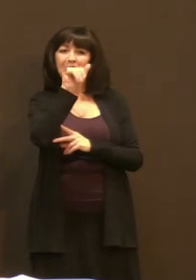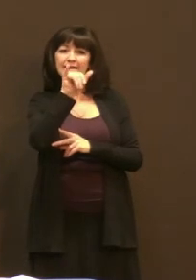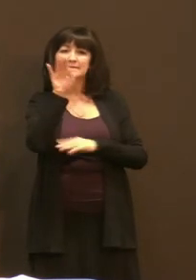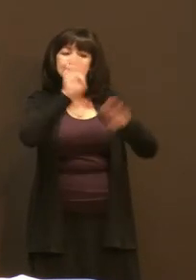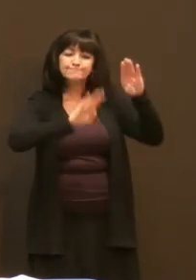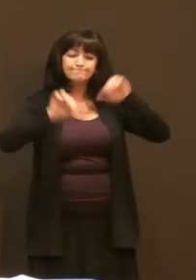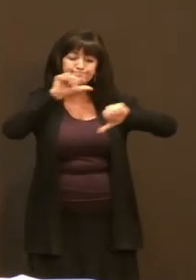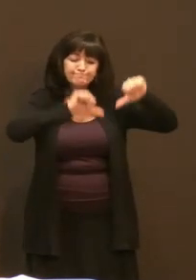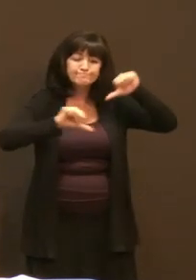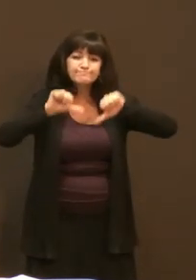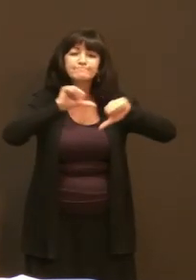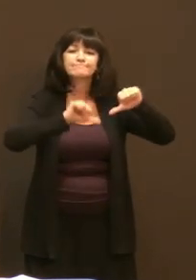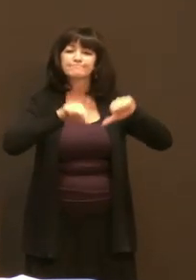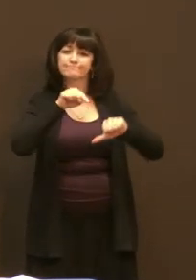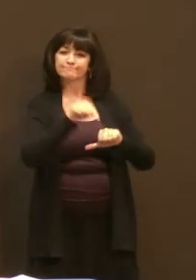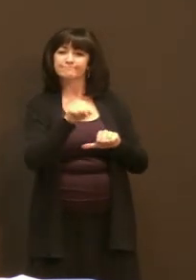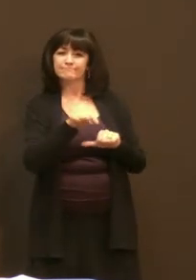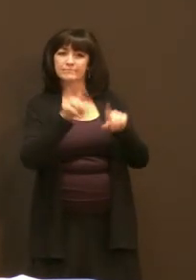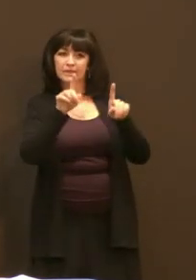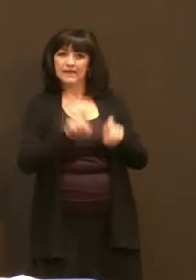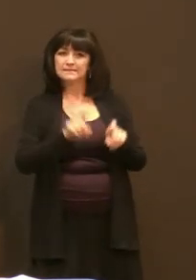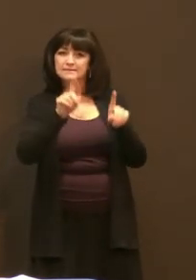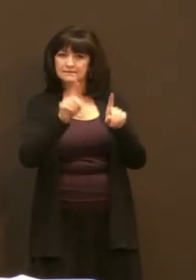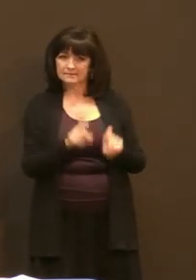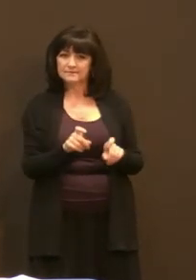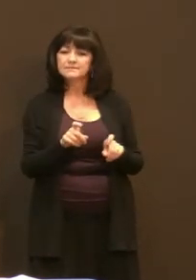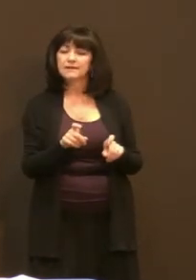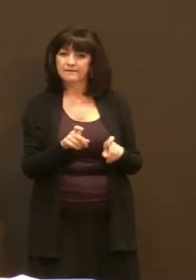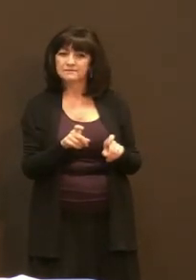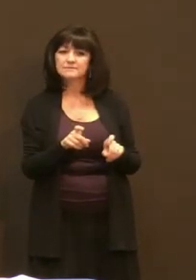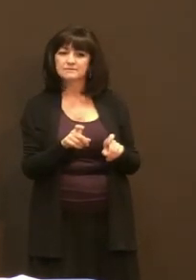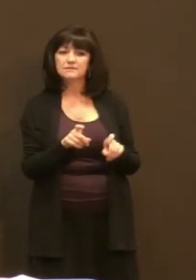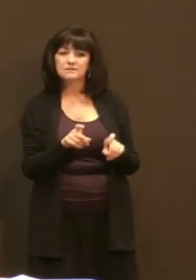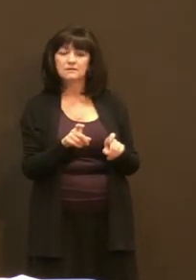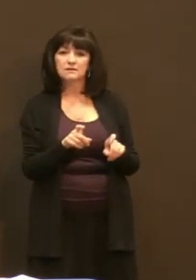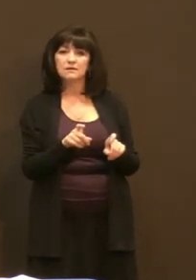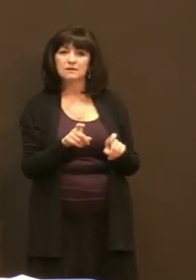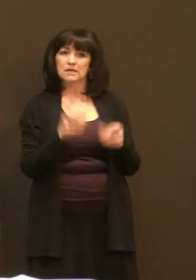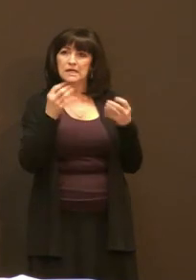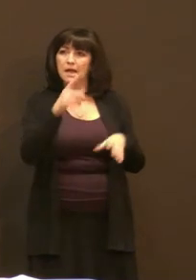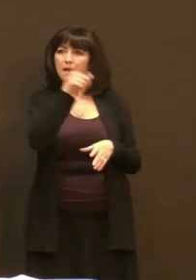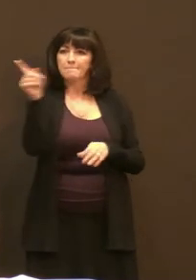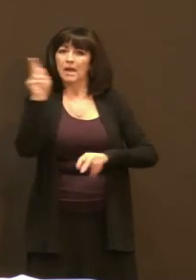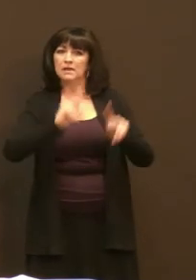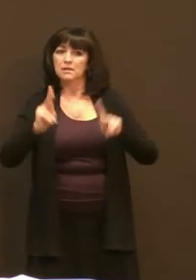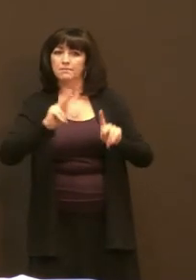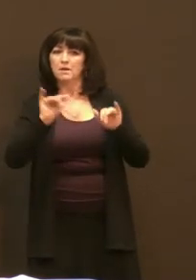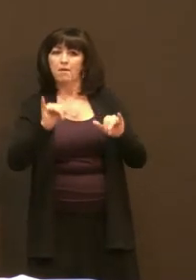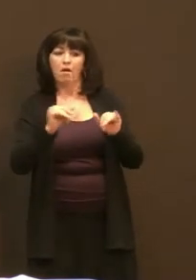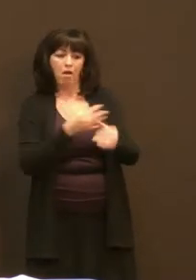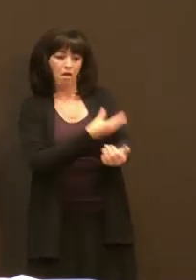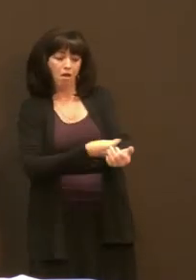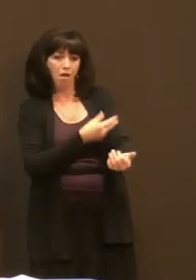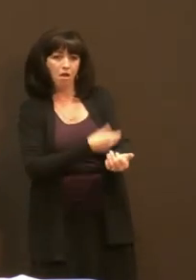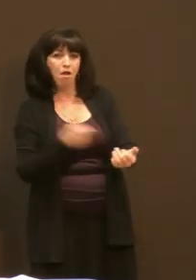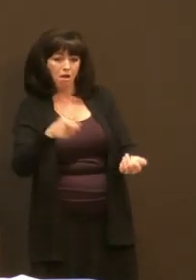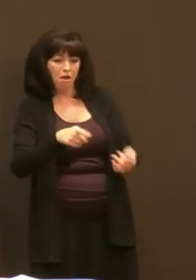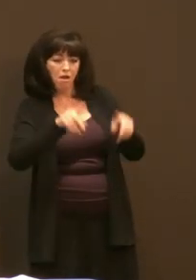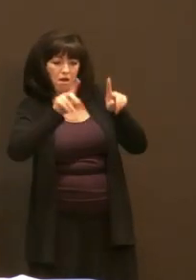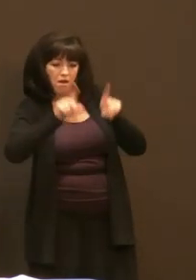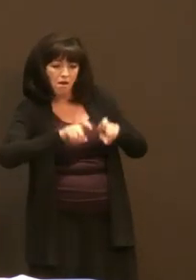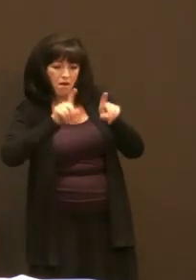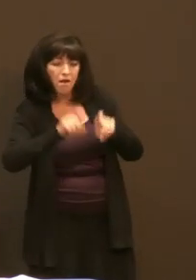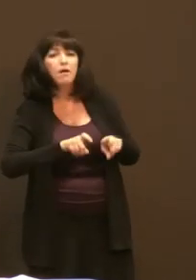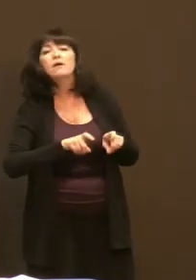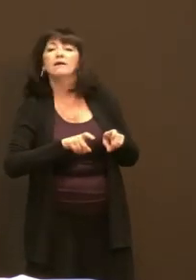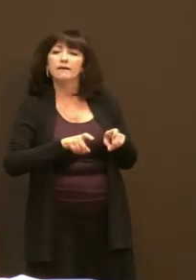going forward. I think a lot are putting a lot of weight into these tests as saying if somebody demonstrates antibodies, they can just go back into